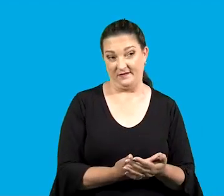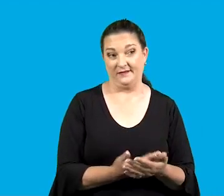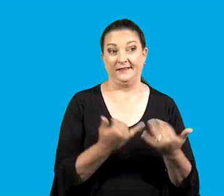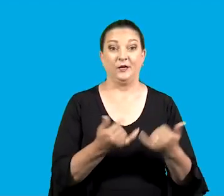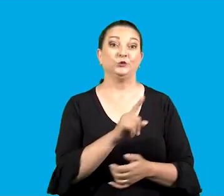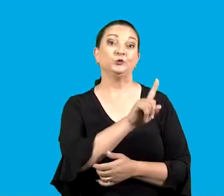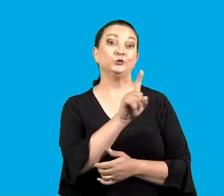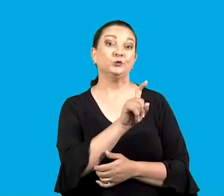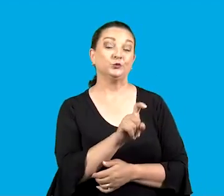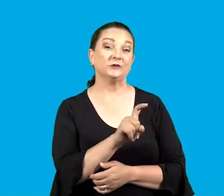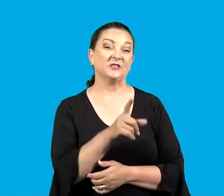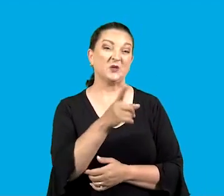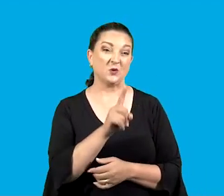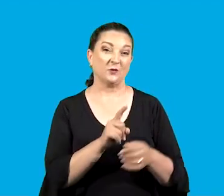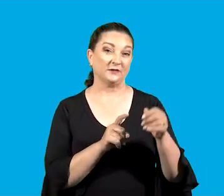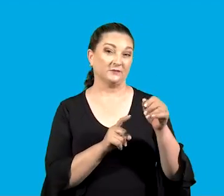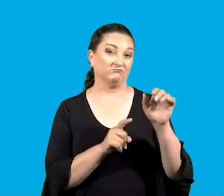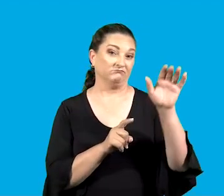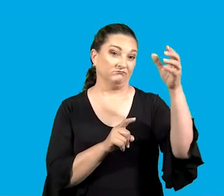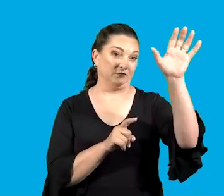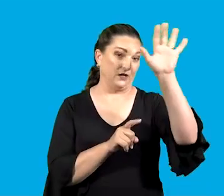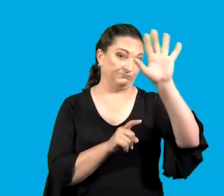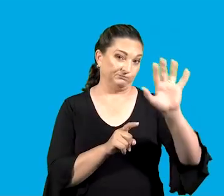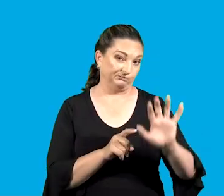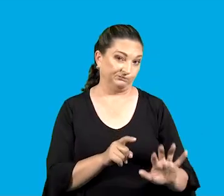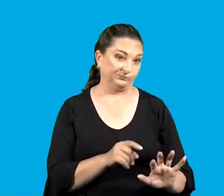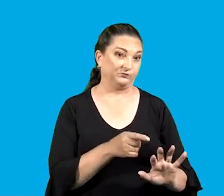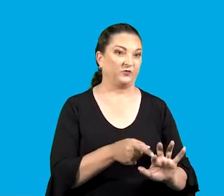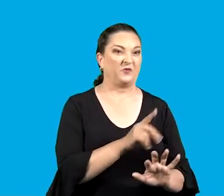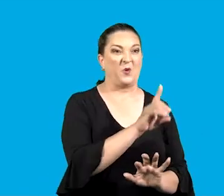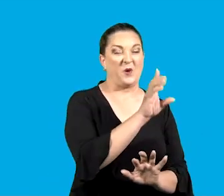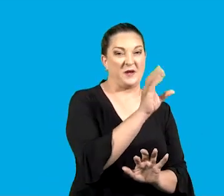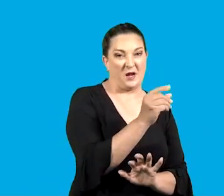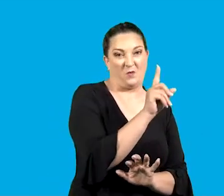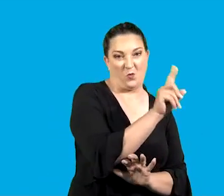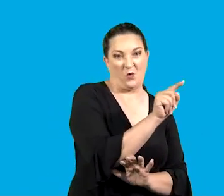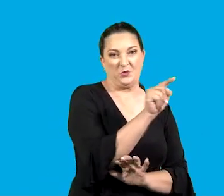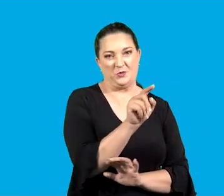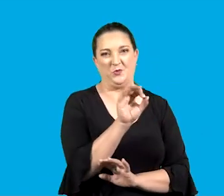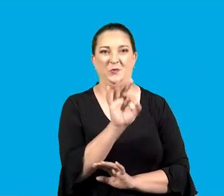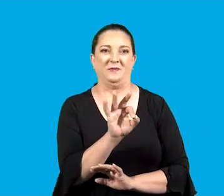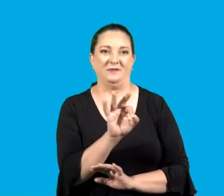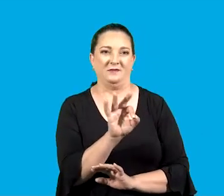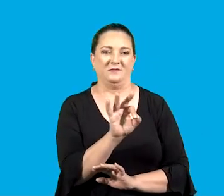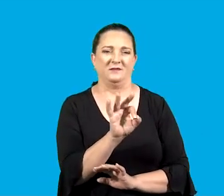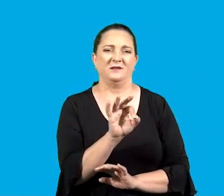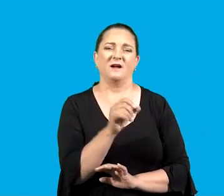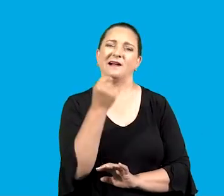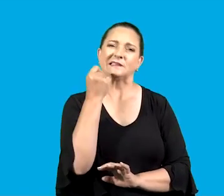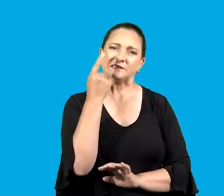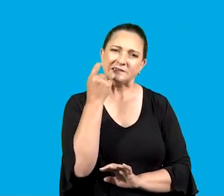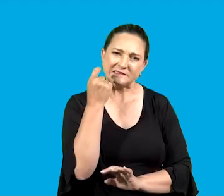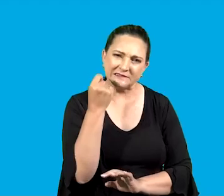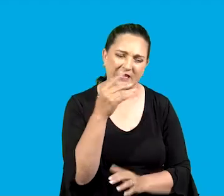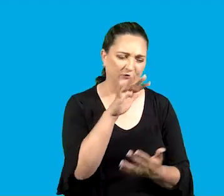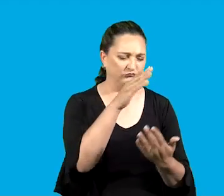we have a question and we're required to calculate number 1 up to number 3. Very important to understand the demands